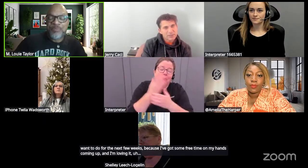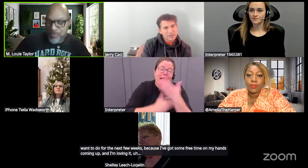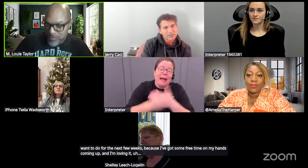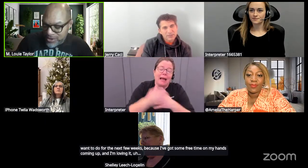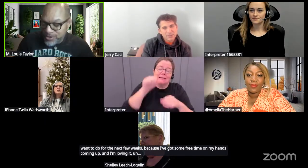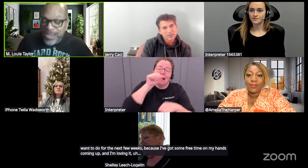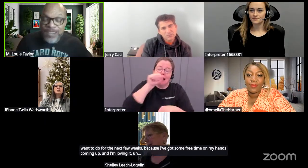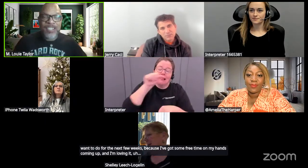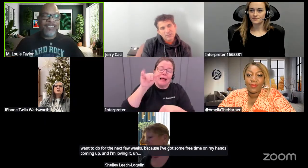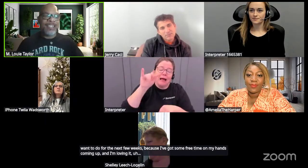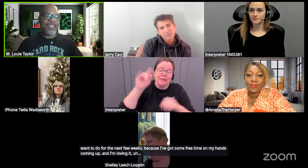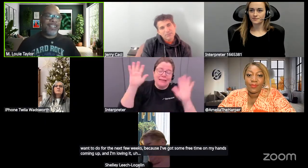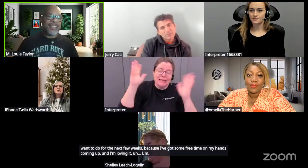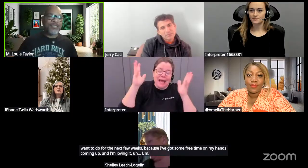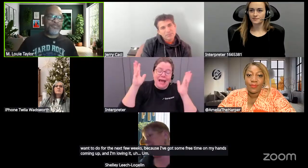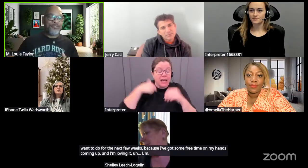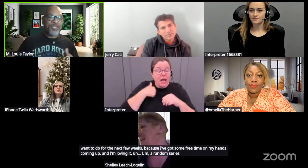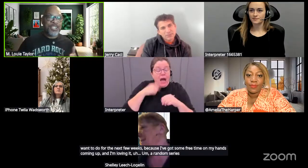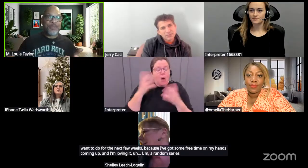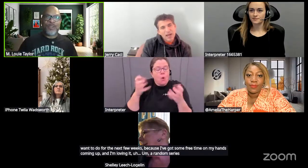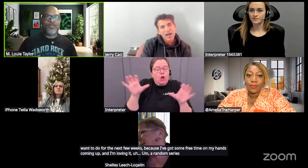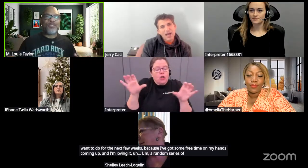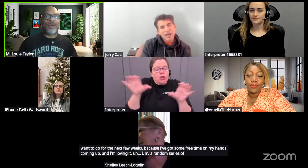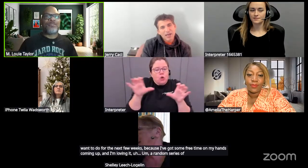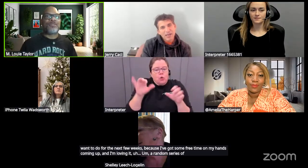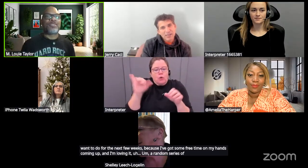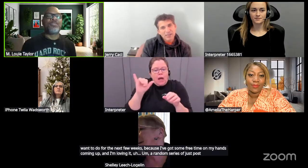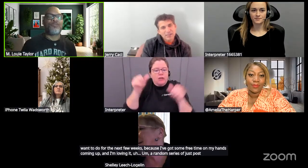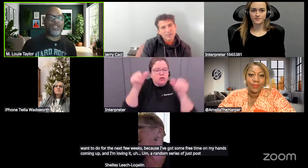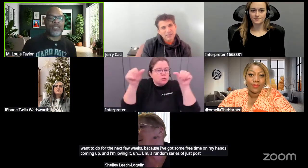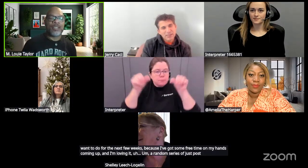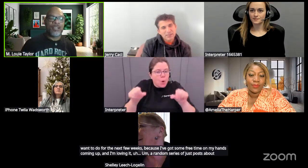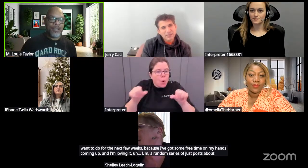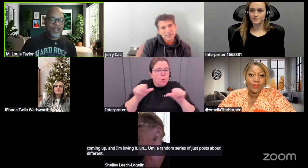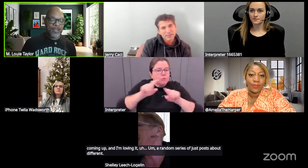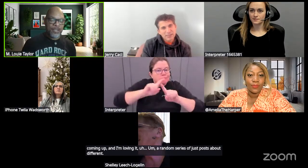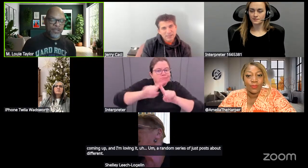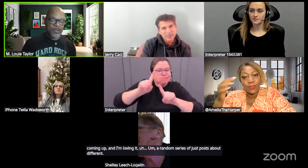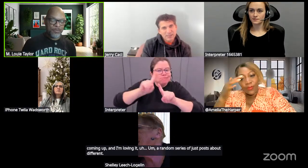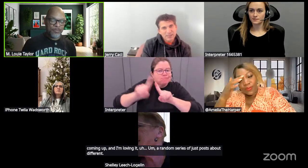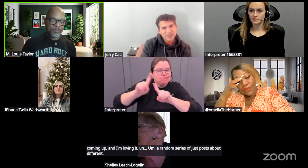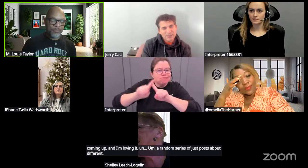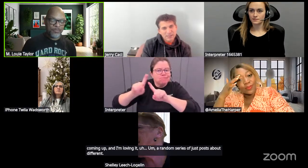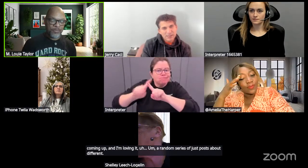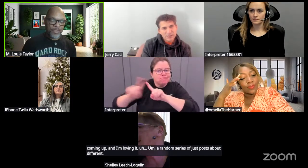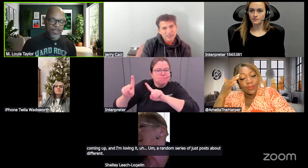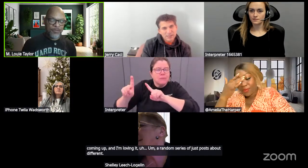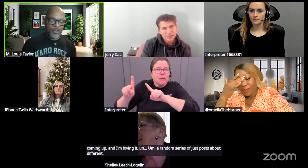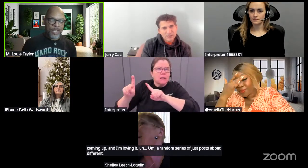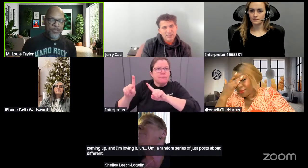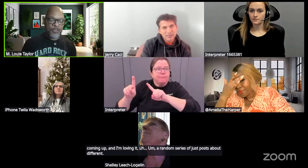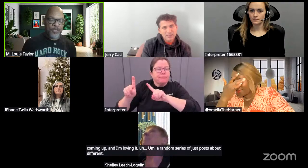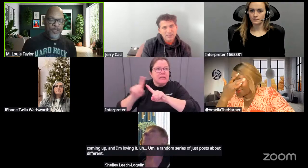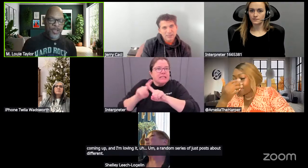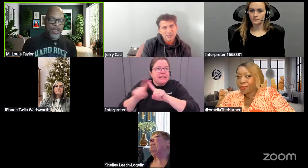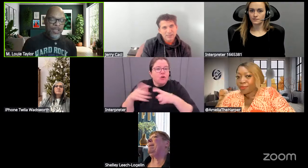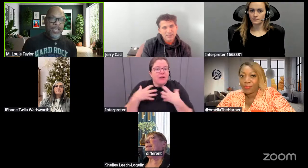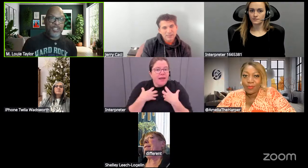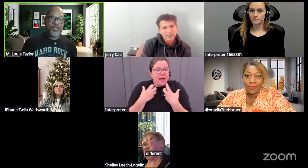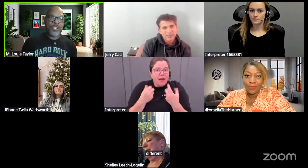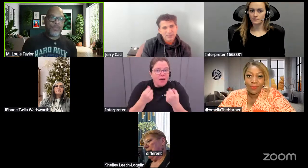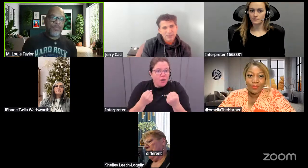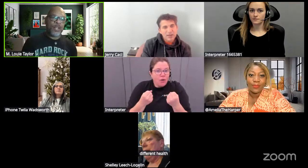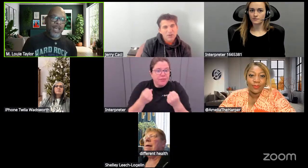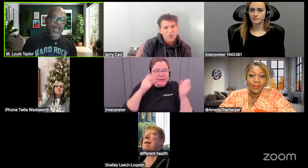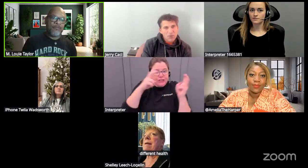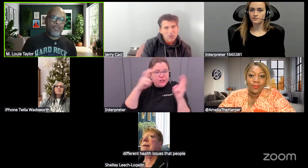Um, a random series of just posts about uh different health issues